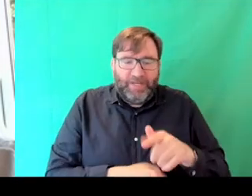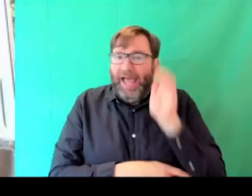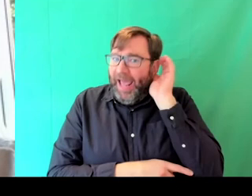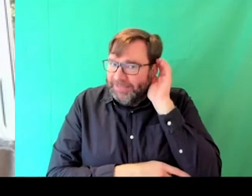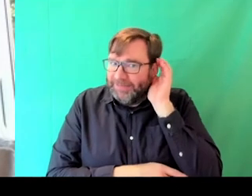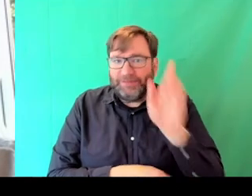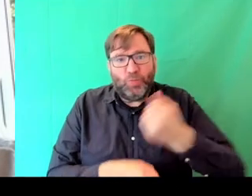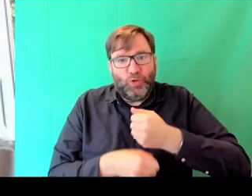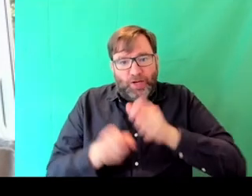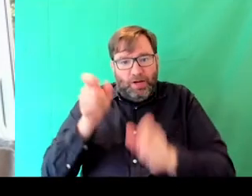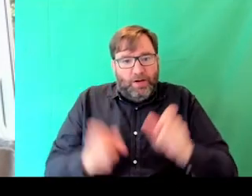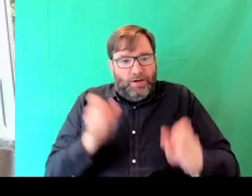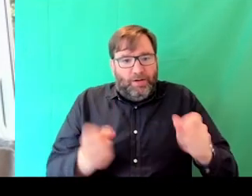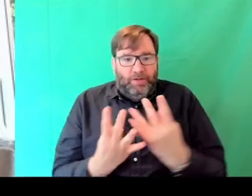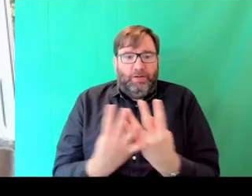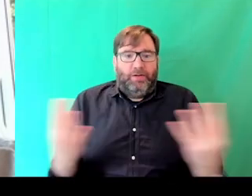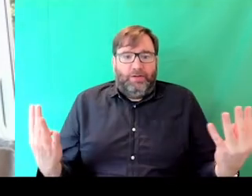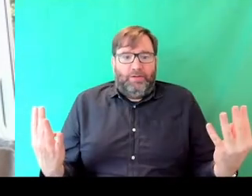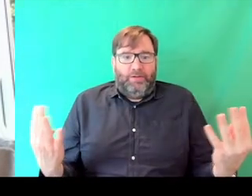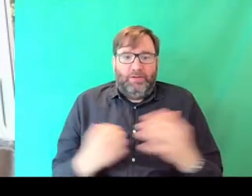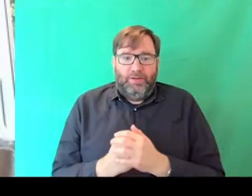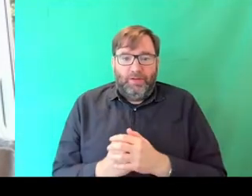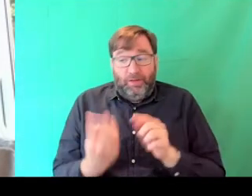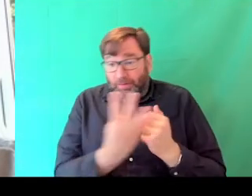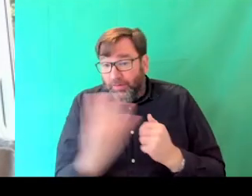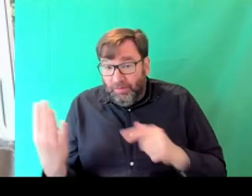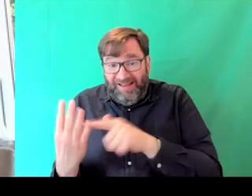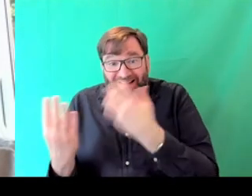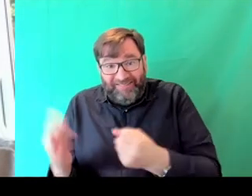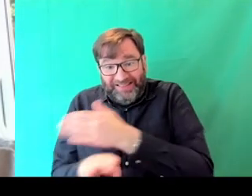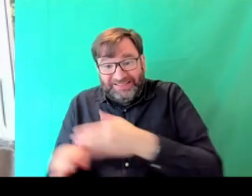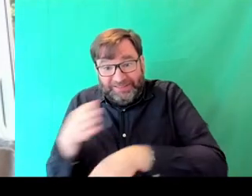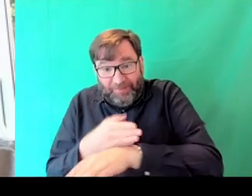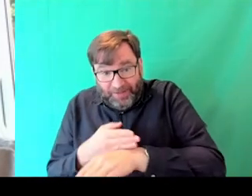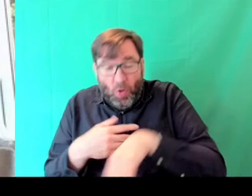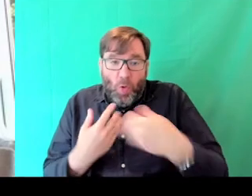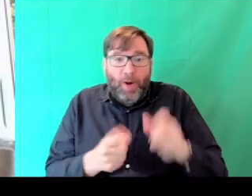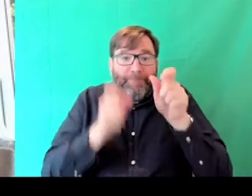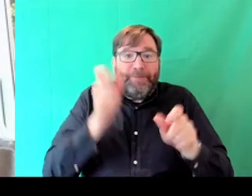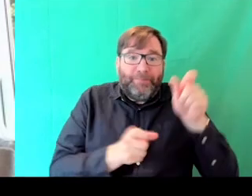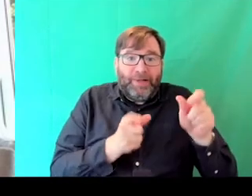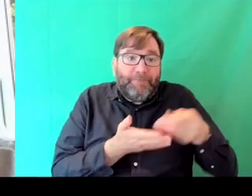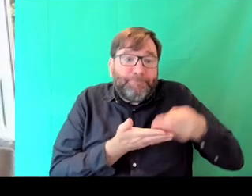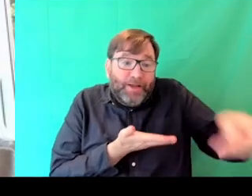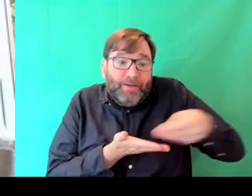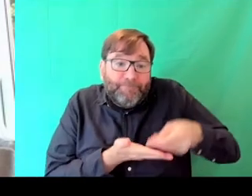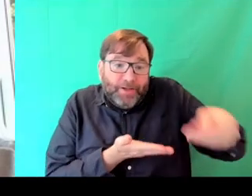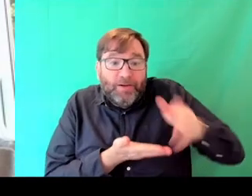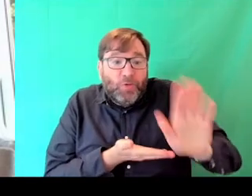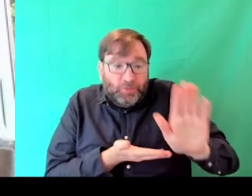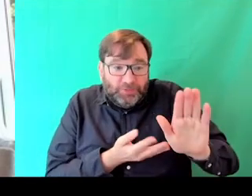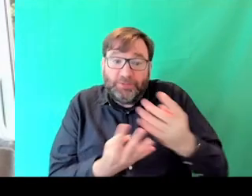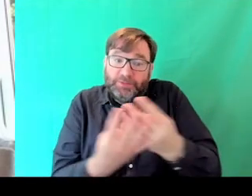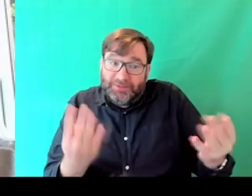voices and to make sure those voices are included in the planning process. Because if they're not, you end up designing tools or you end up designing interventions that may